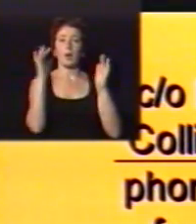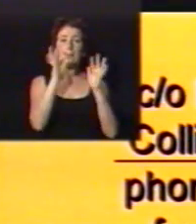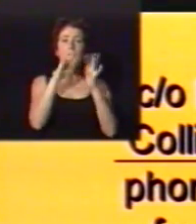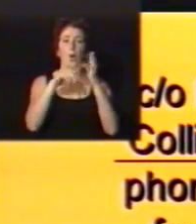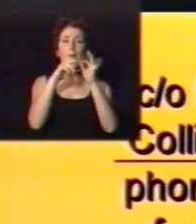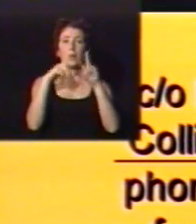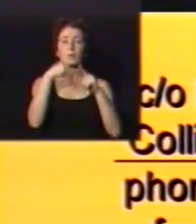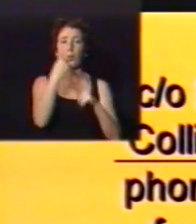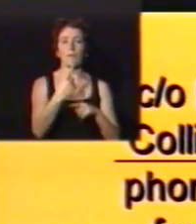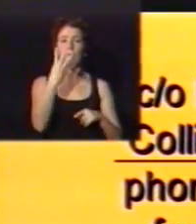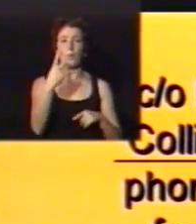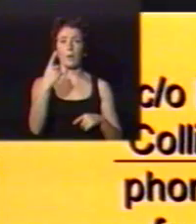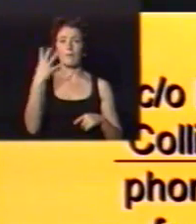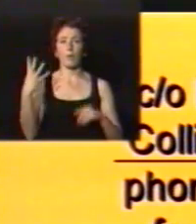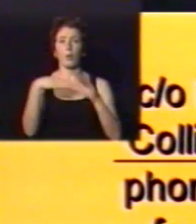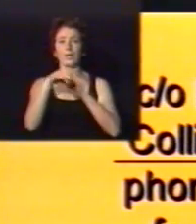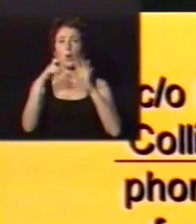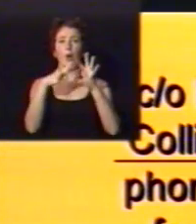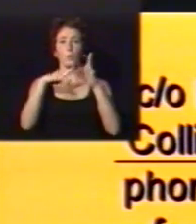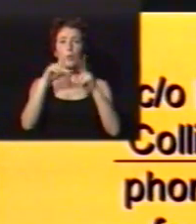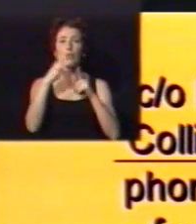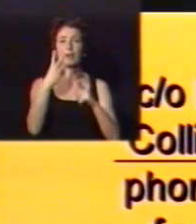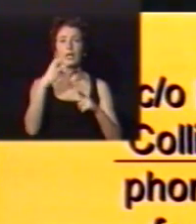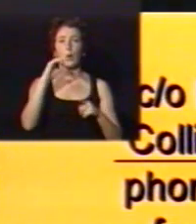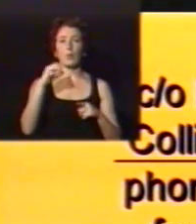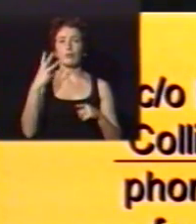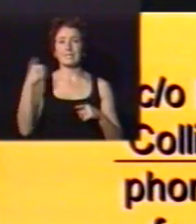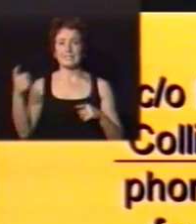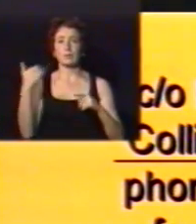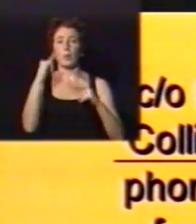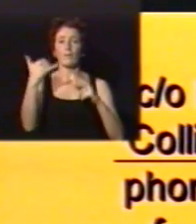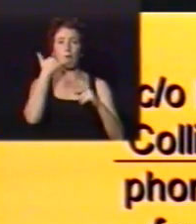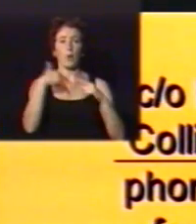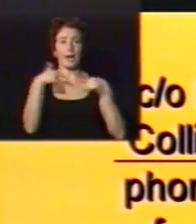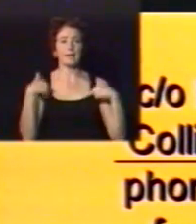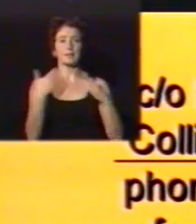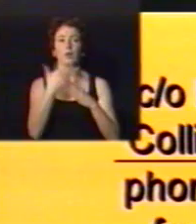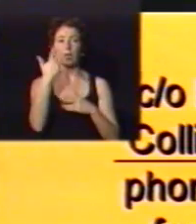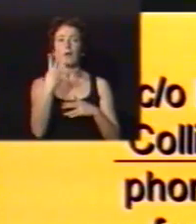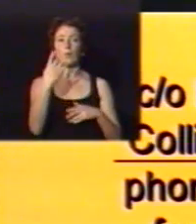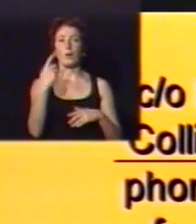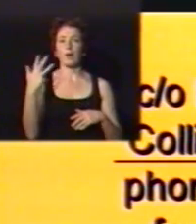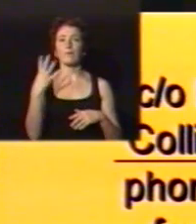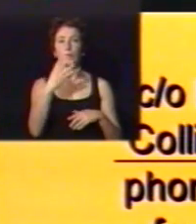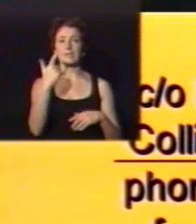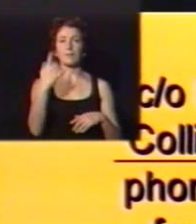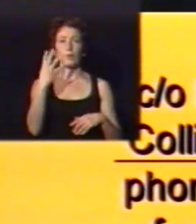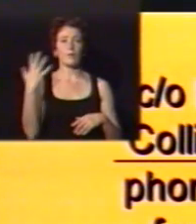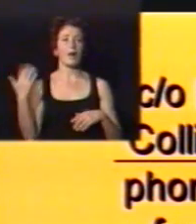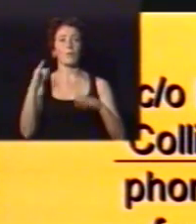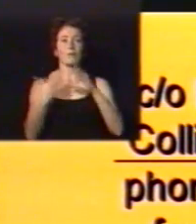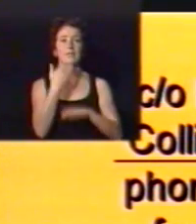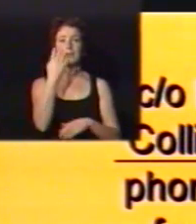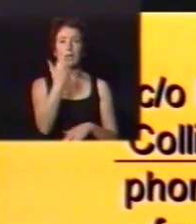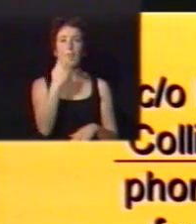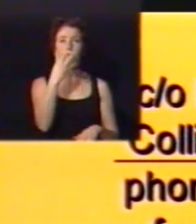in Collingwood 3066, or phone us on 9419 4745, or fax